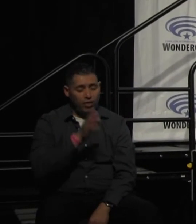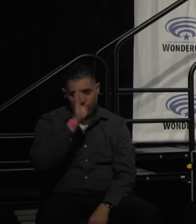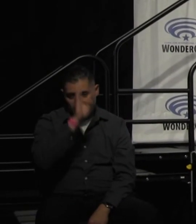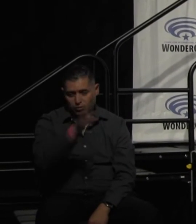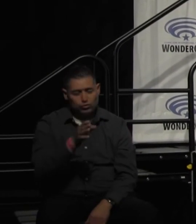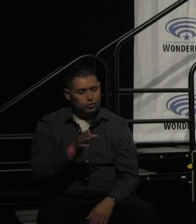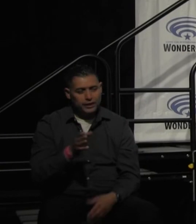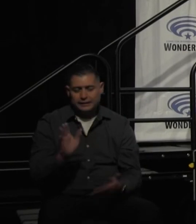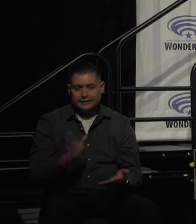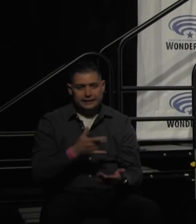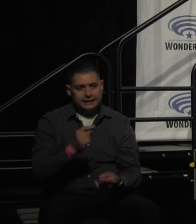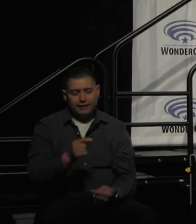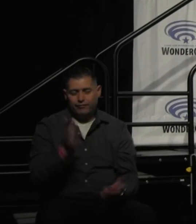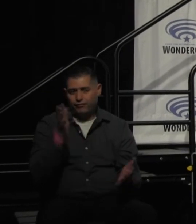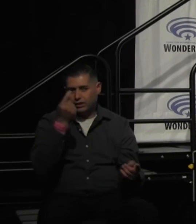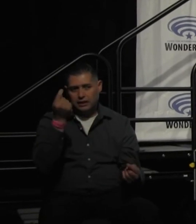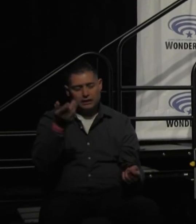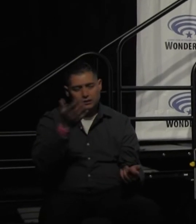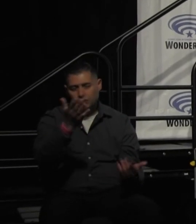your question, sorry.